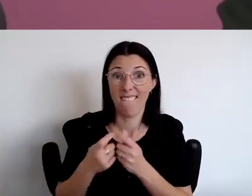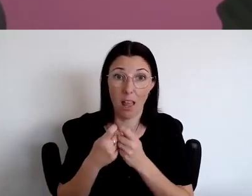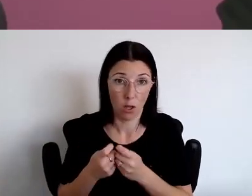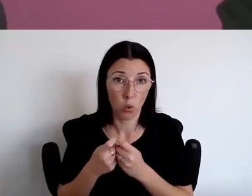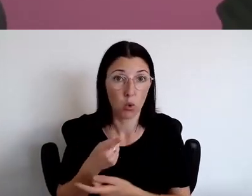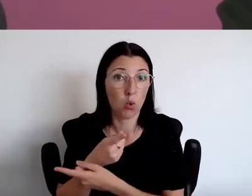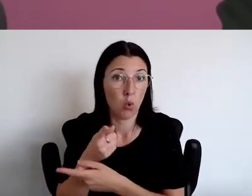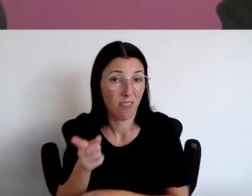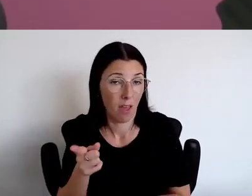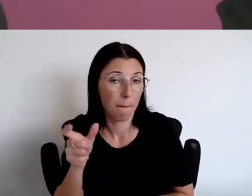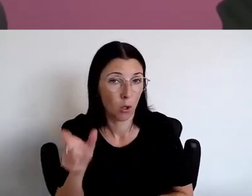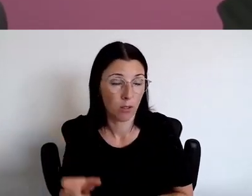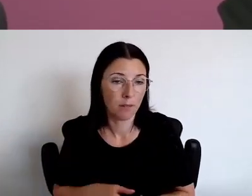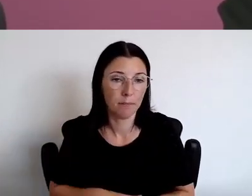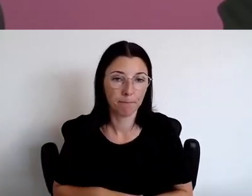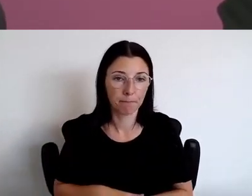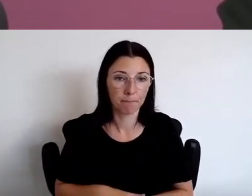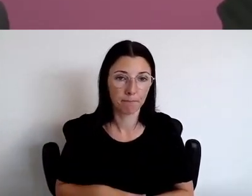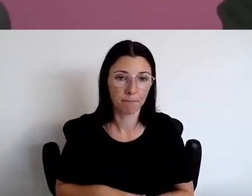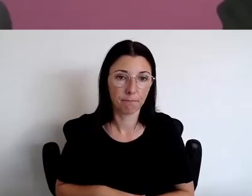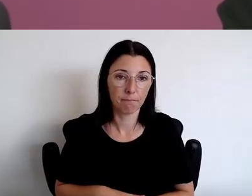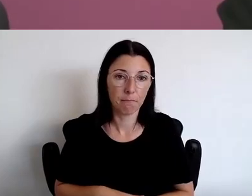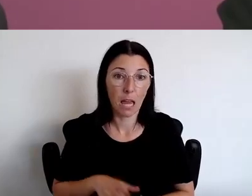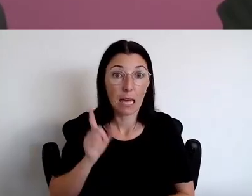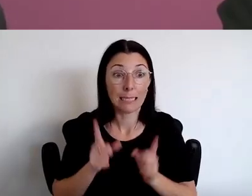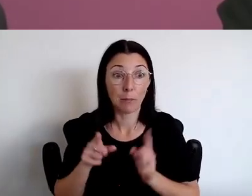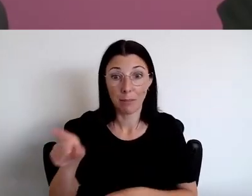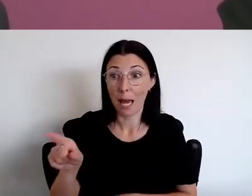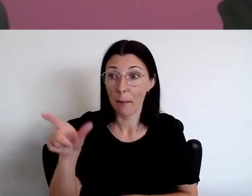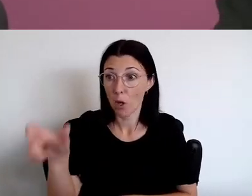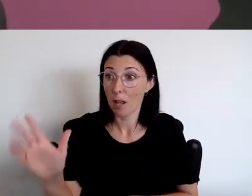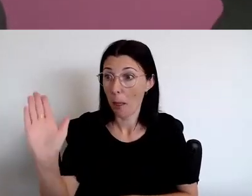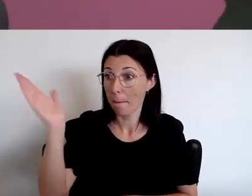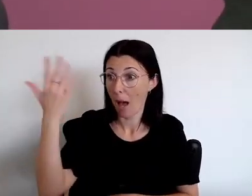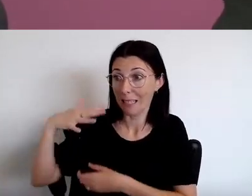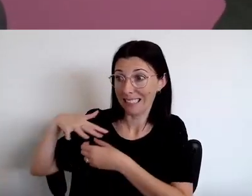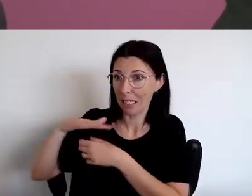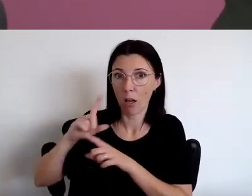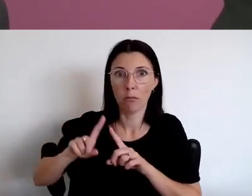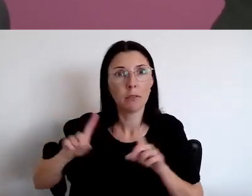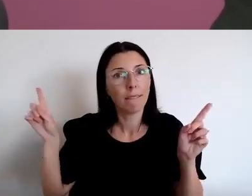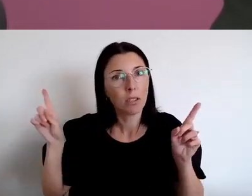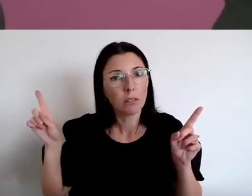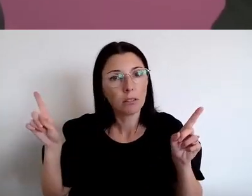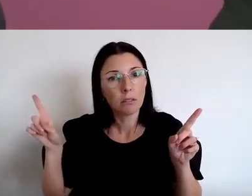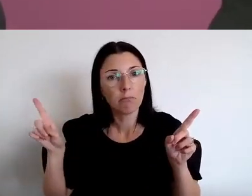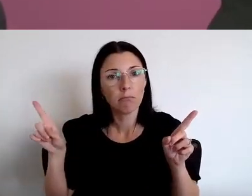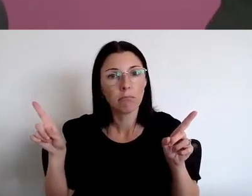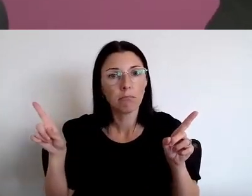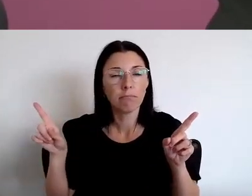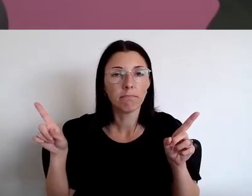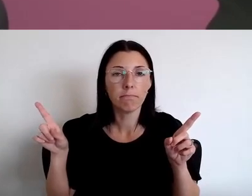come in complete contrast from the sector which employees have come from, where gifts and hospitality are part and parcel of the